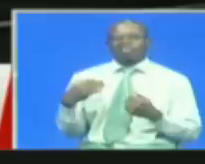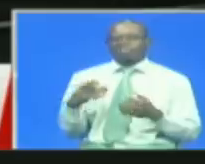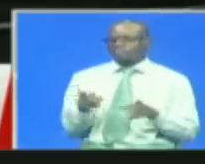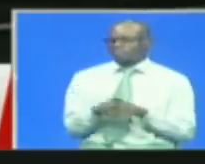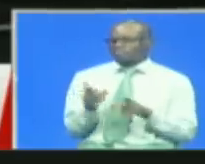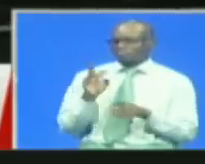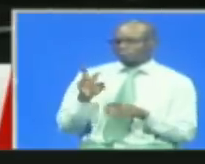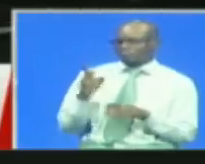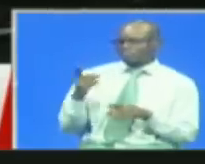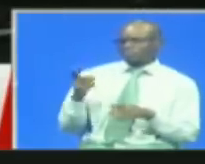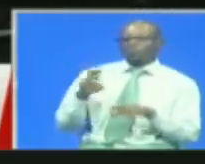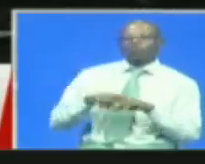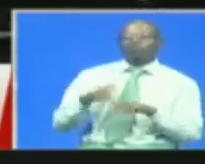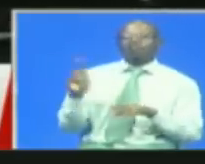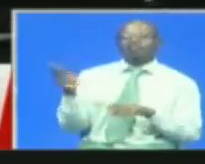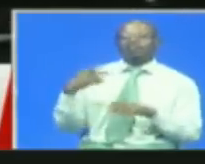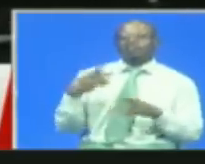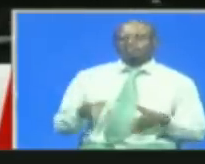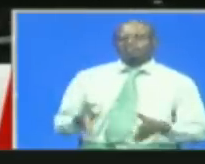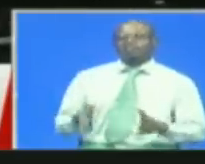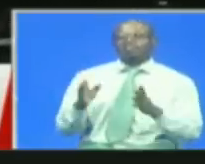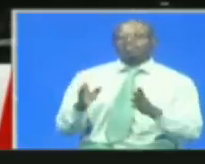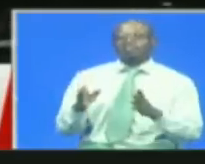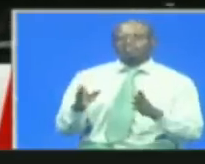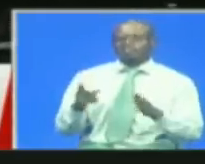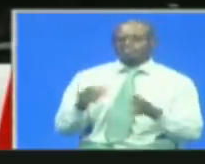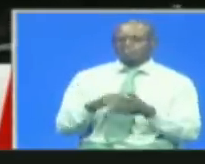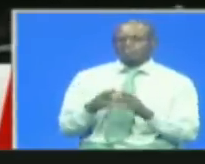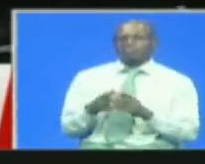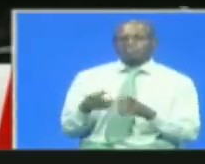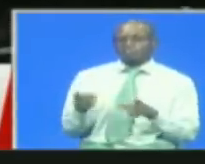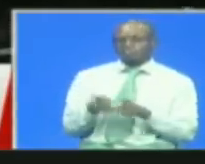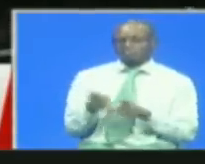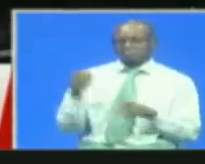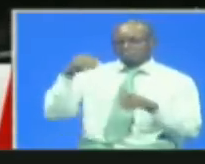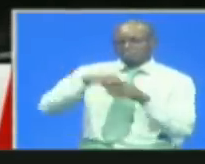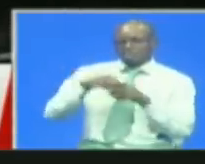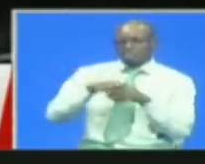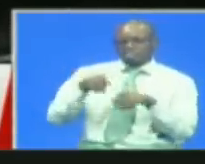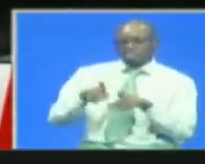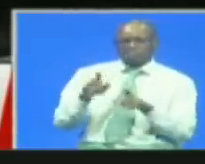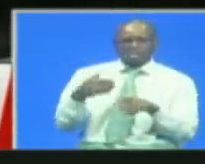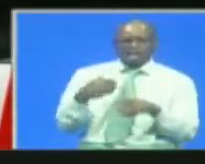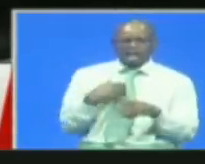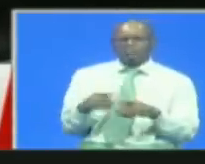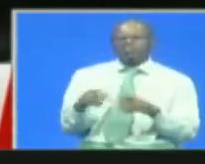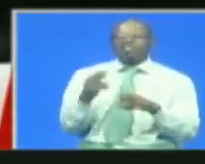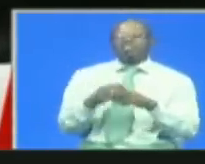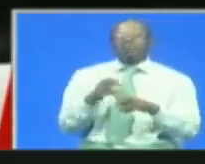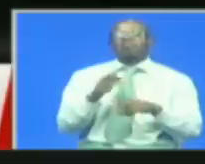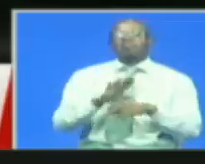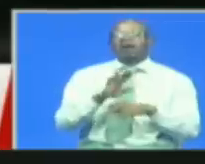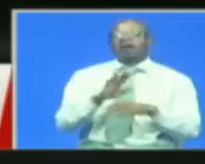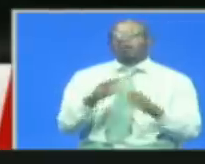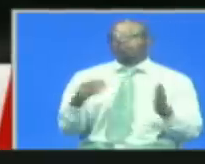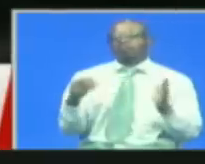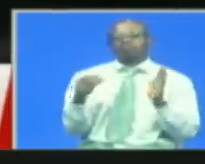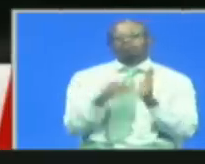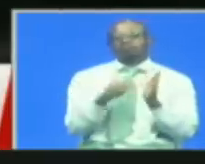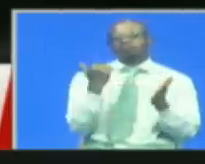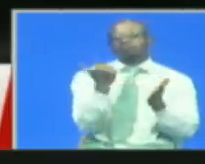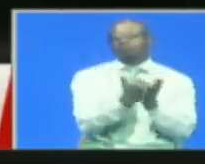streets. If that is not enough, the interiors are customized, bearing his name as a stamp of ownership.